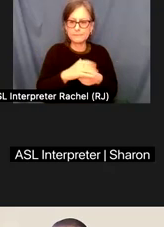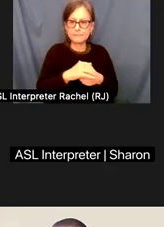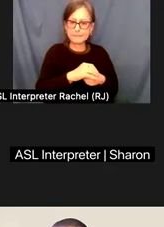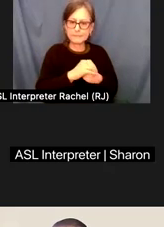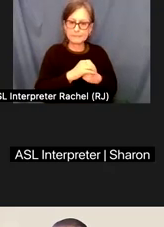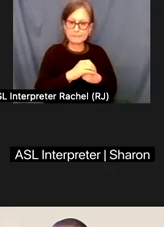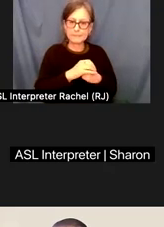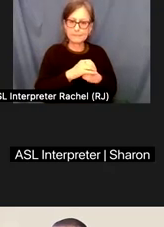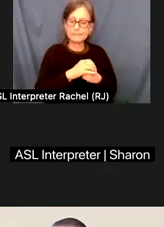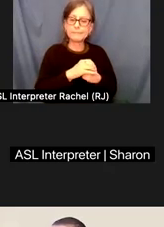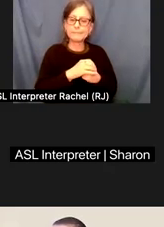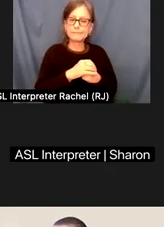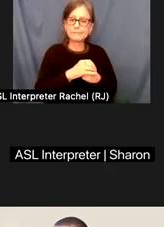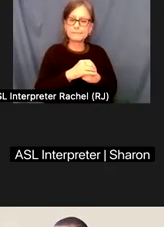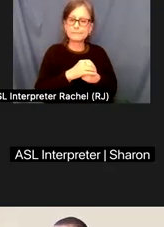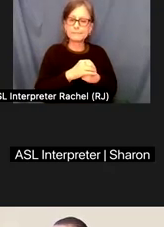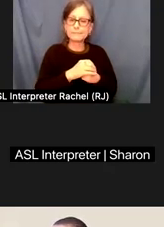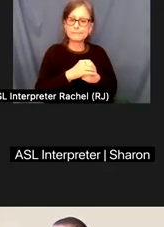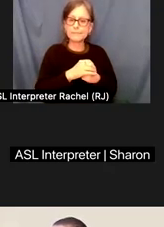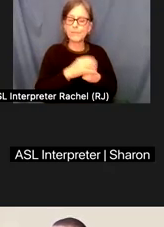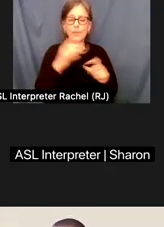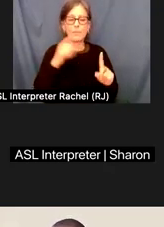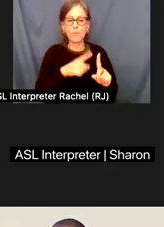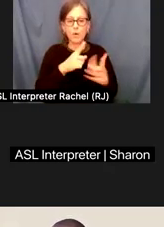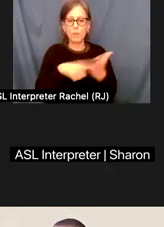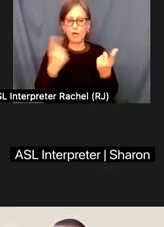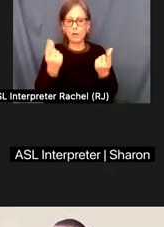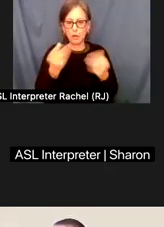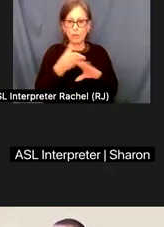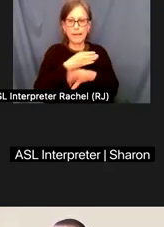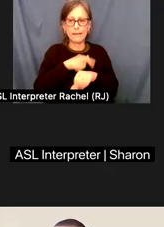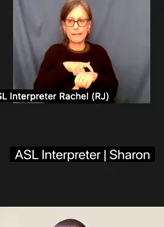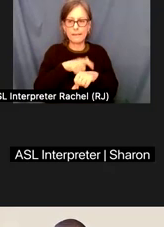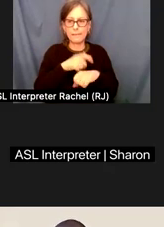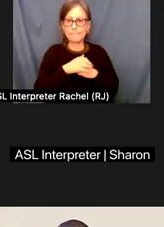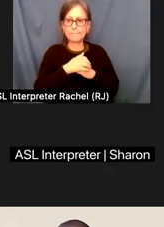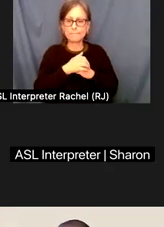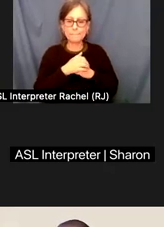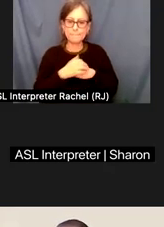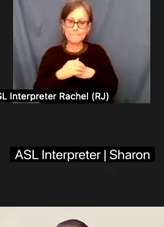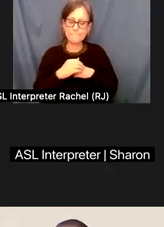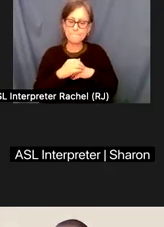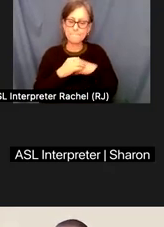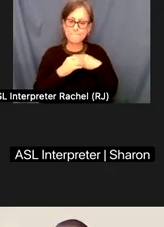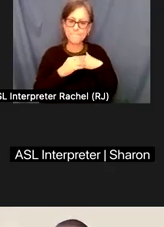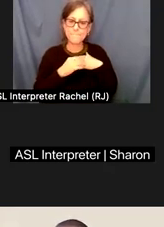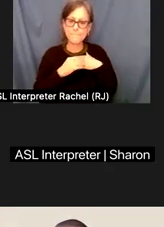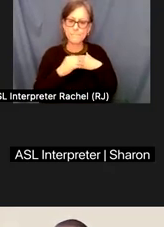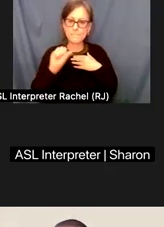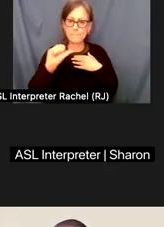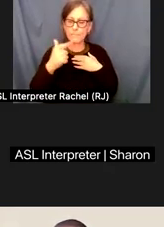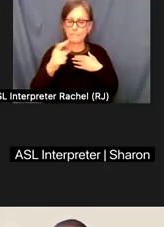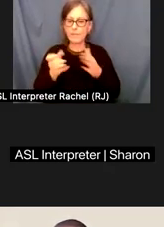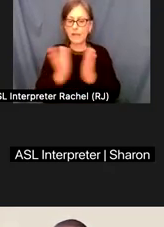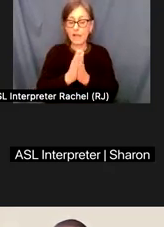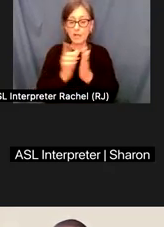those people. So it's all about what you do beforehand. And Sage asked, do you recommend